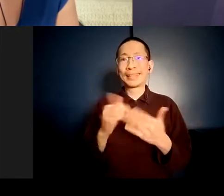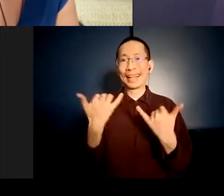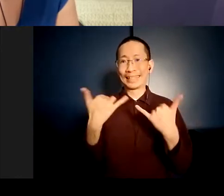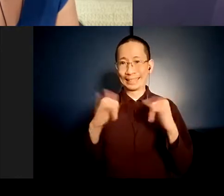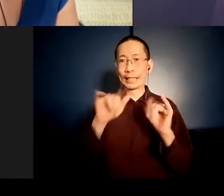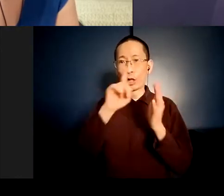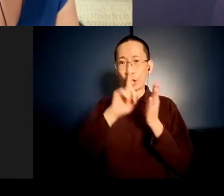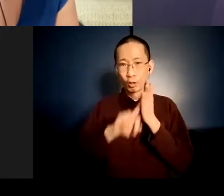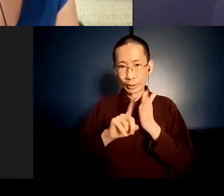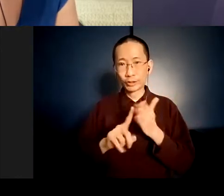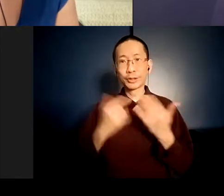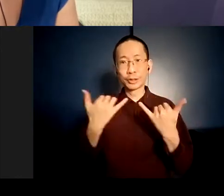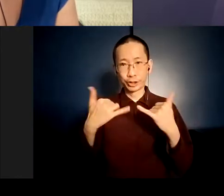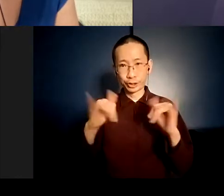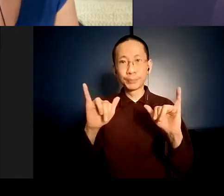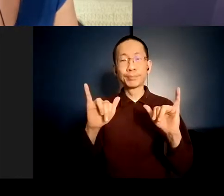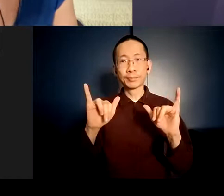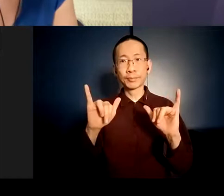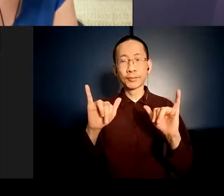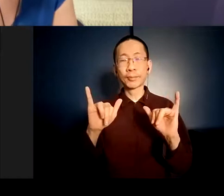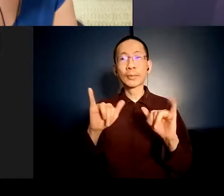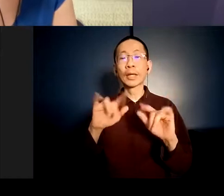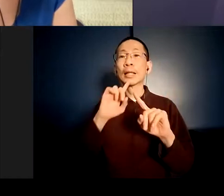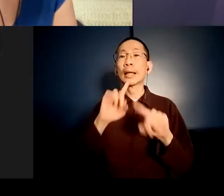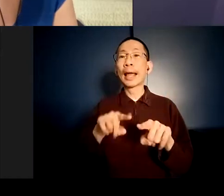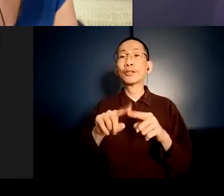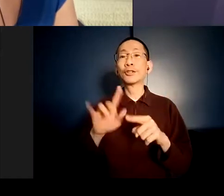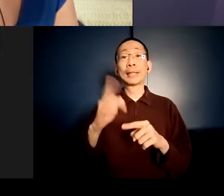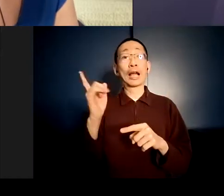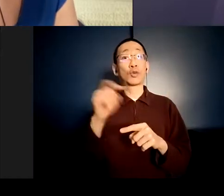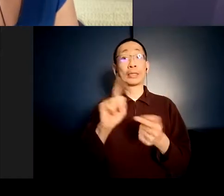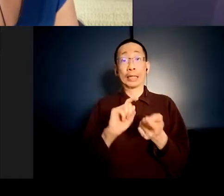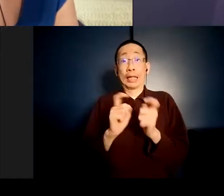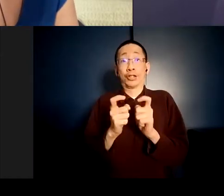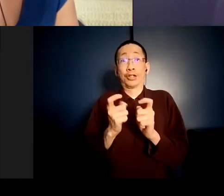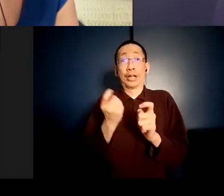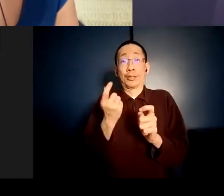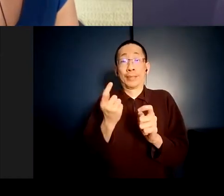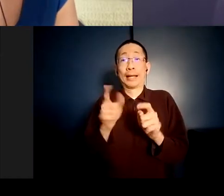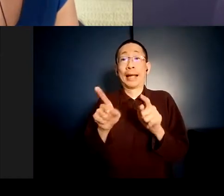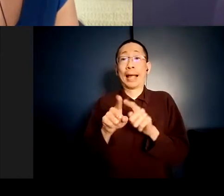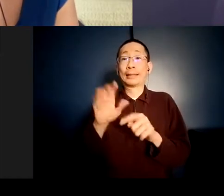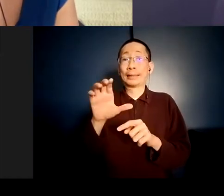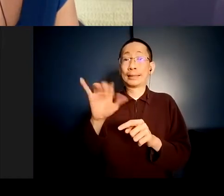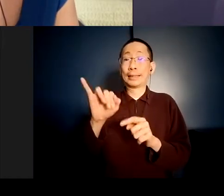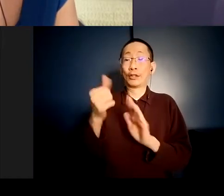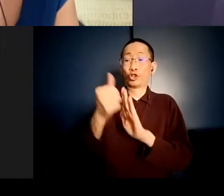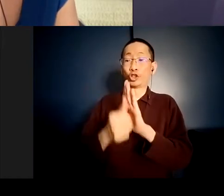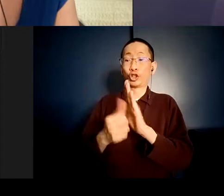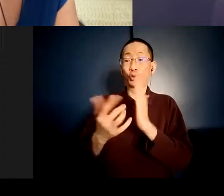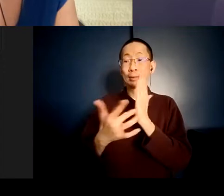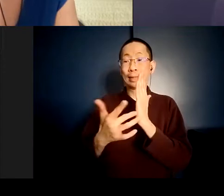being researched. The answer to the question has also changed a bit as cochlear implant surgical technique has